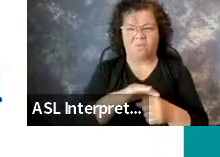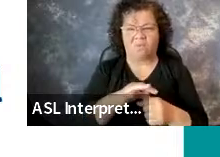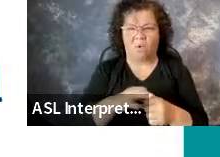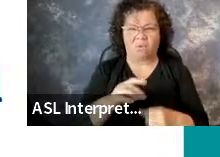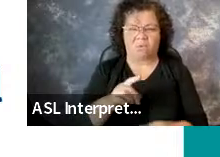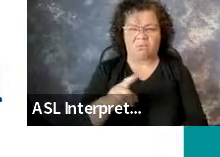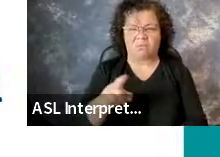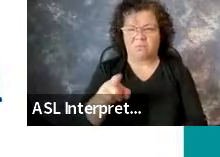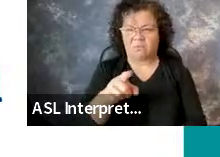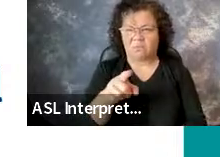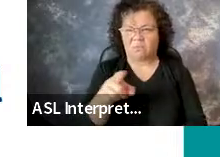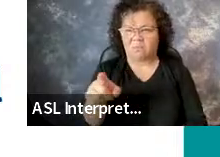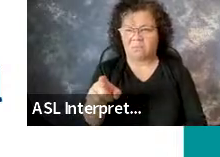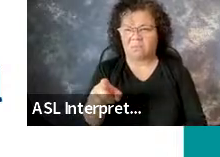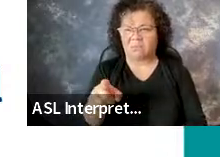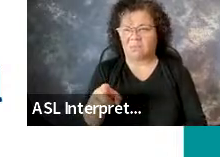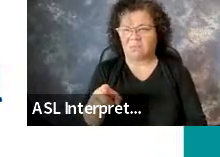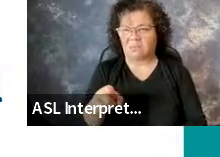you get a vote.